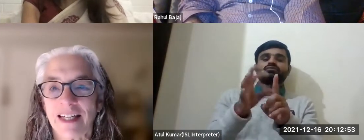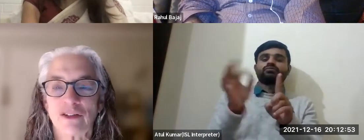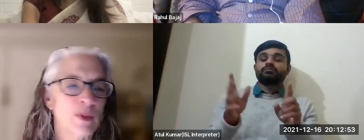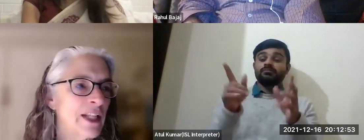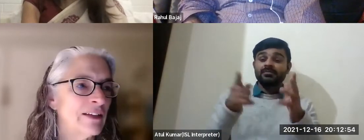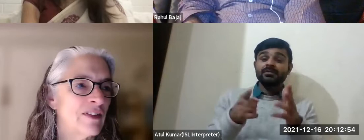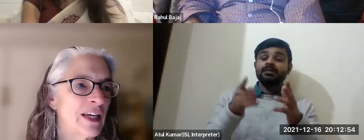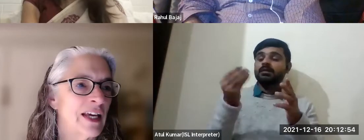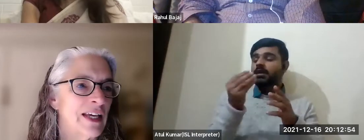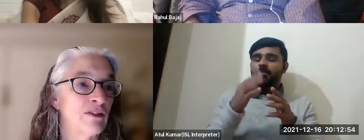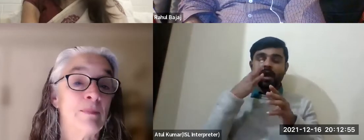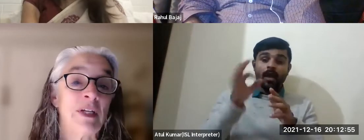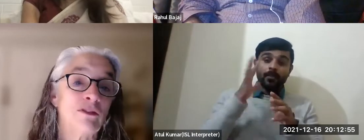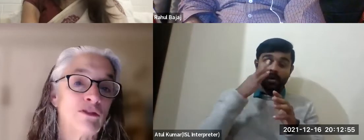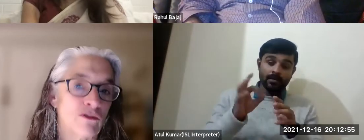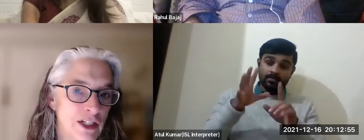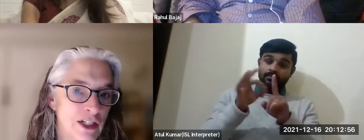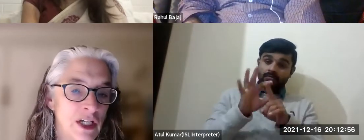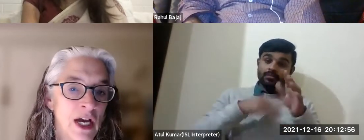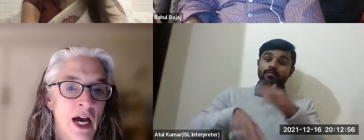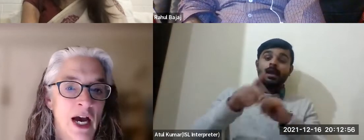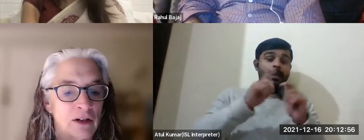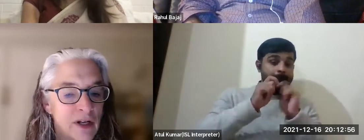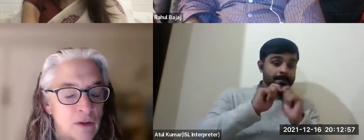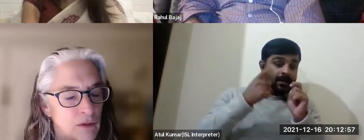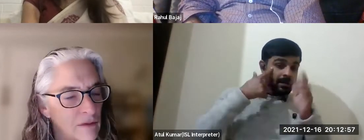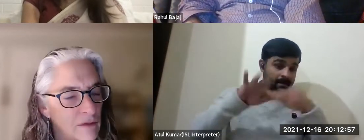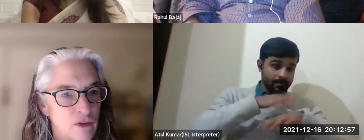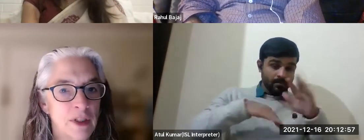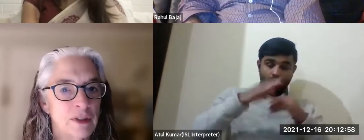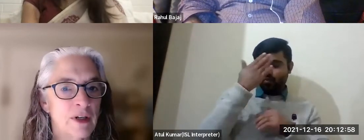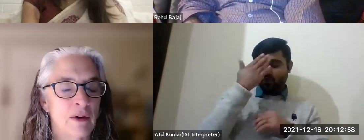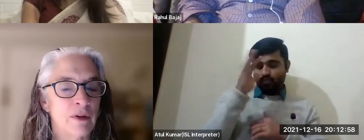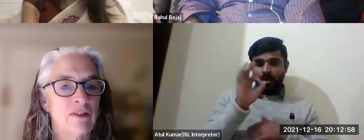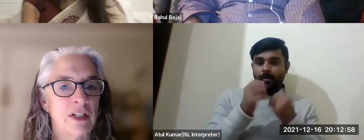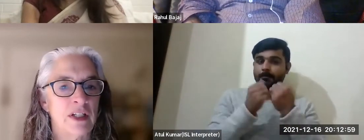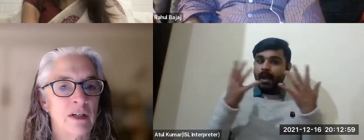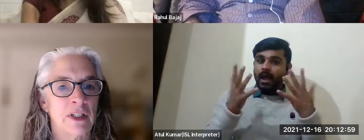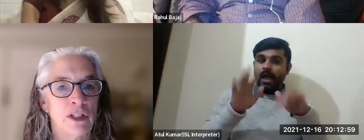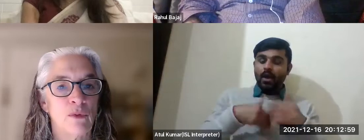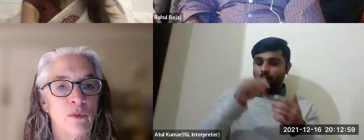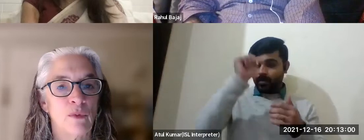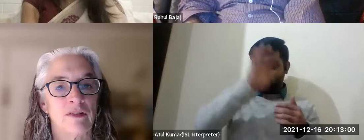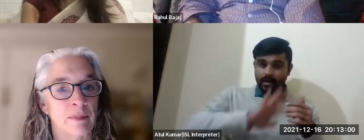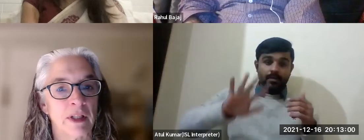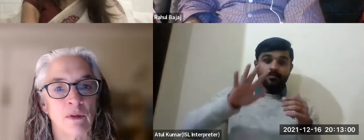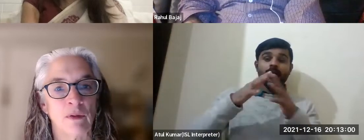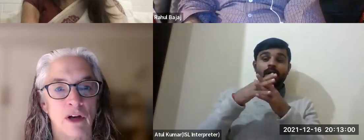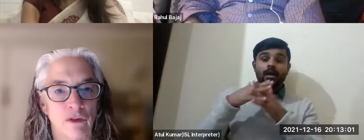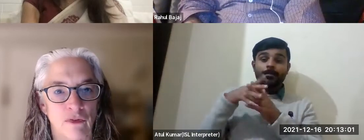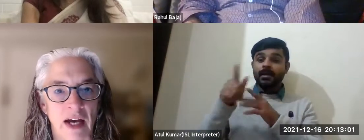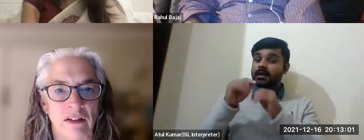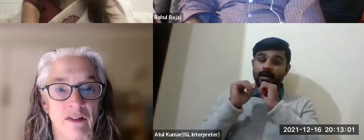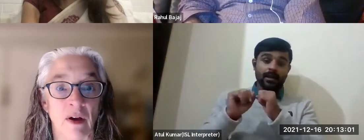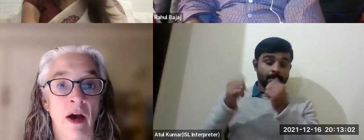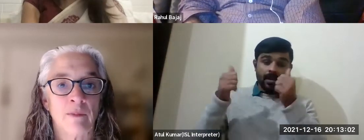key stages. One last thing is the media strategy. I don't know so much about how it is in India, but in the US, typically when a